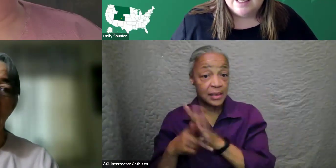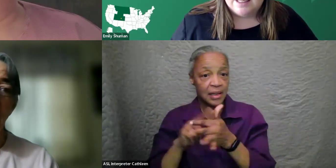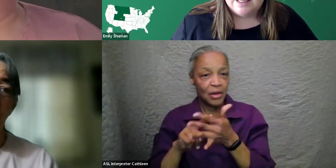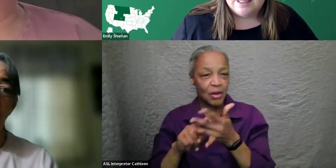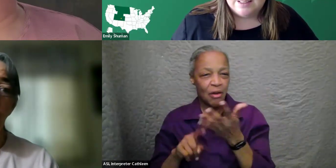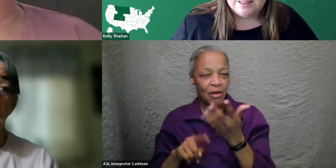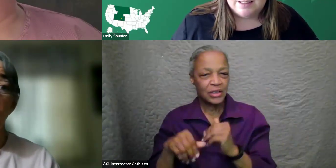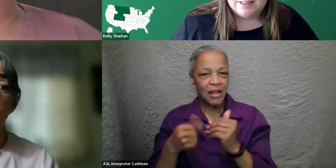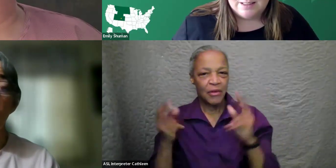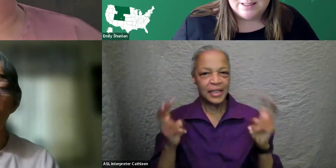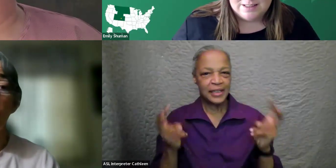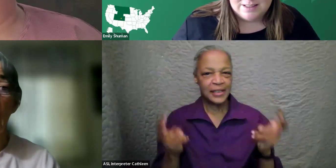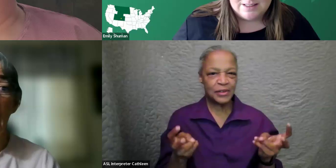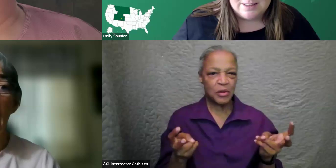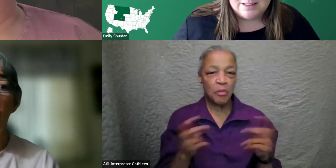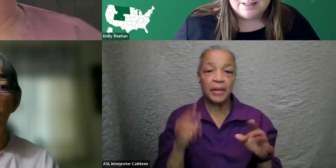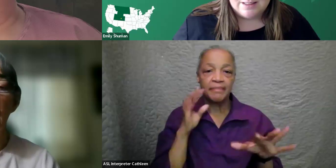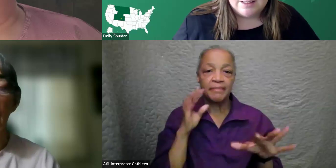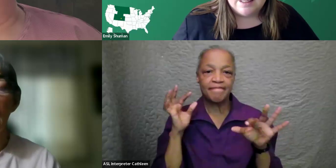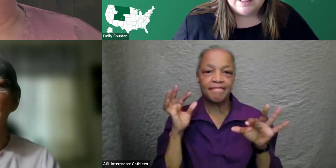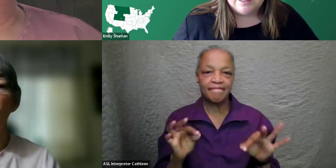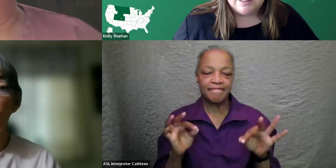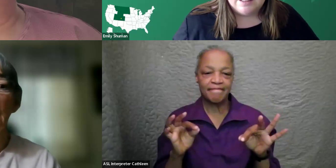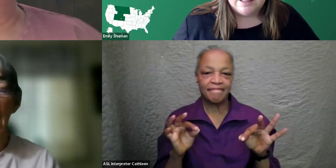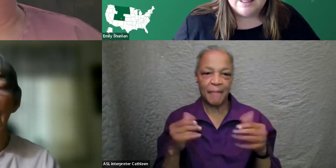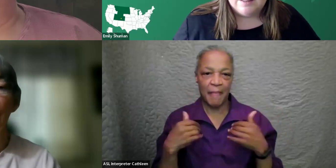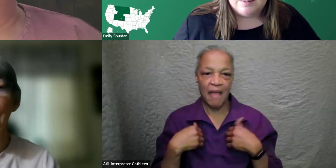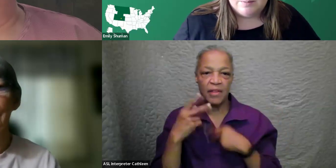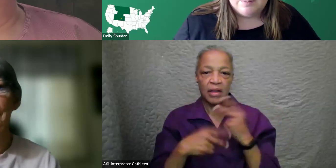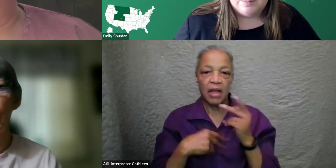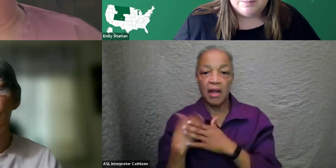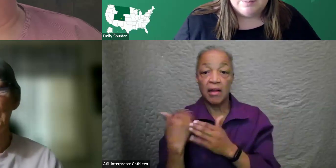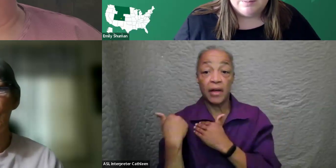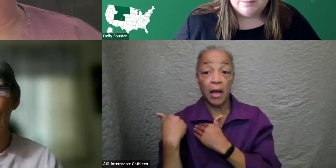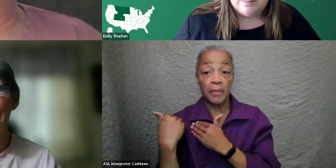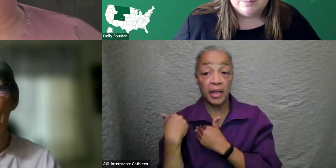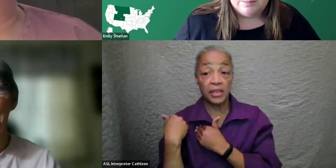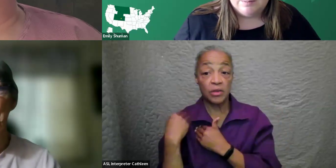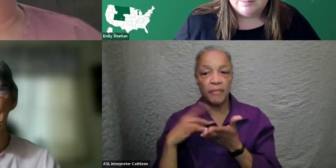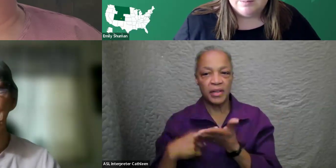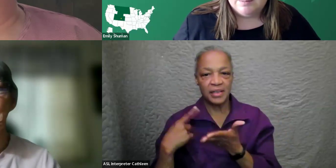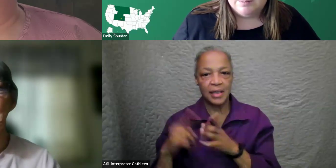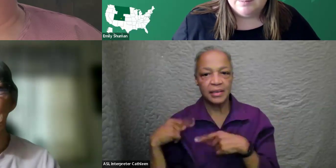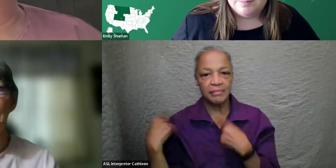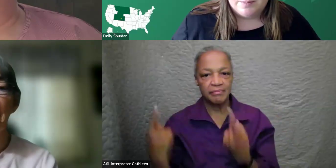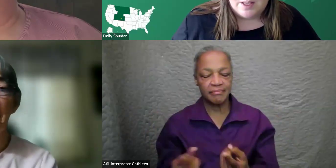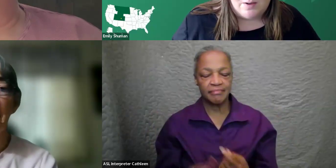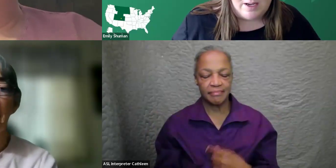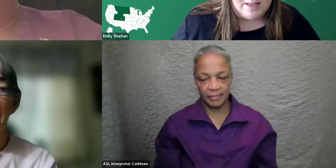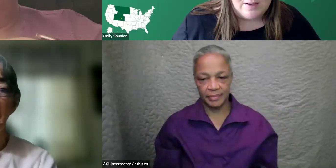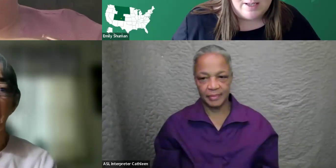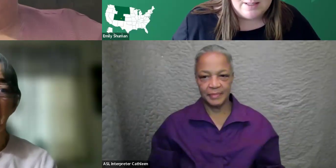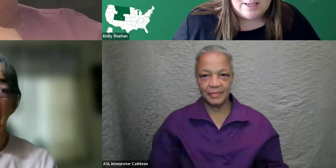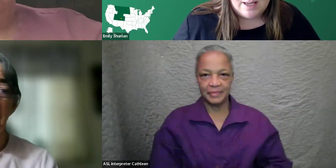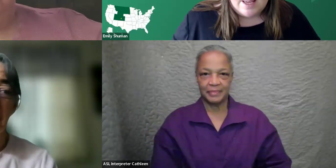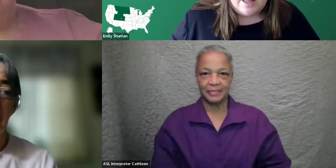other issues. But they certainly would have the kinds of obligations that we've been talking about.